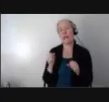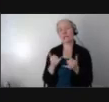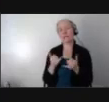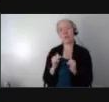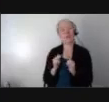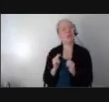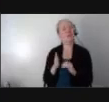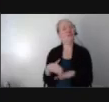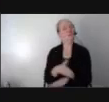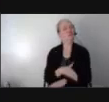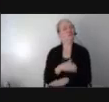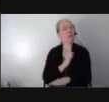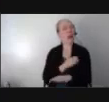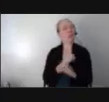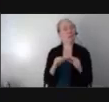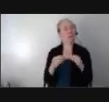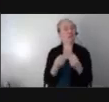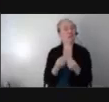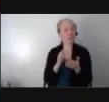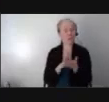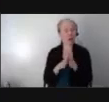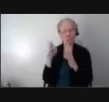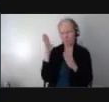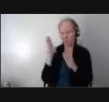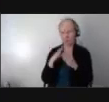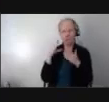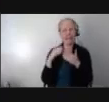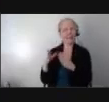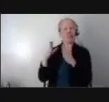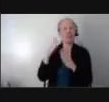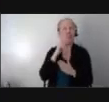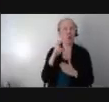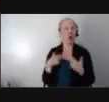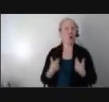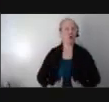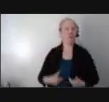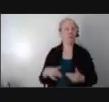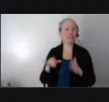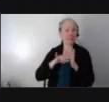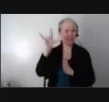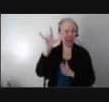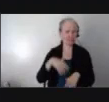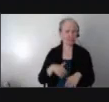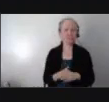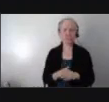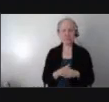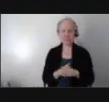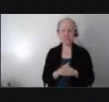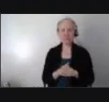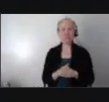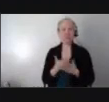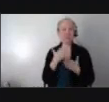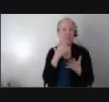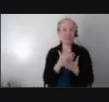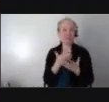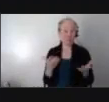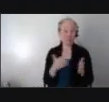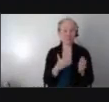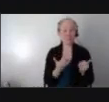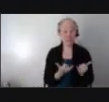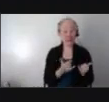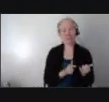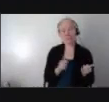as leaders in human spaceflight. So thanks so much. And now I would like to